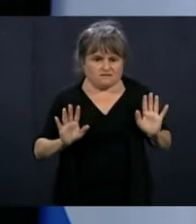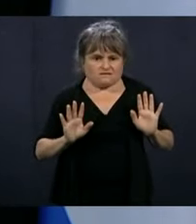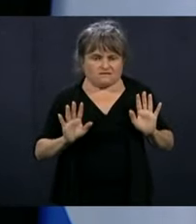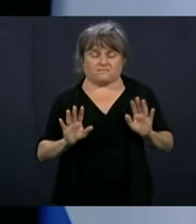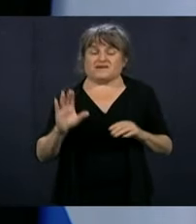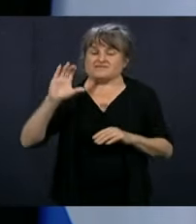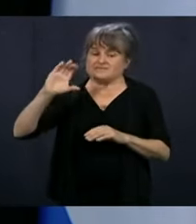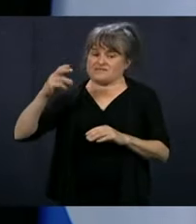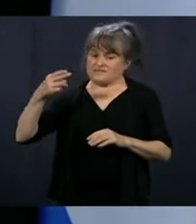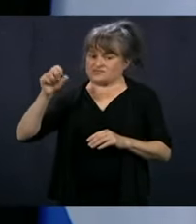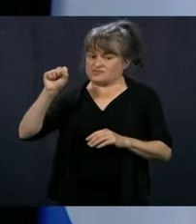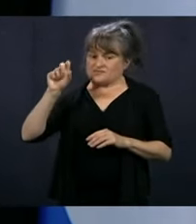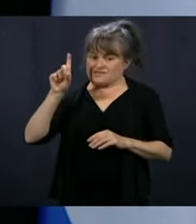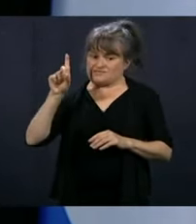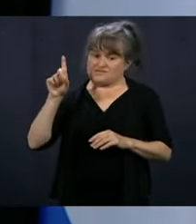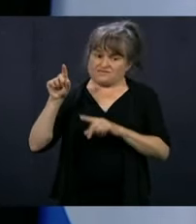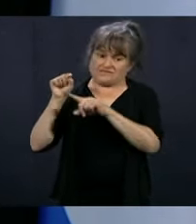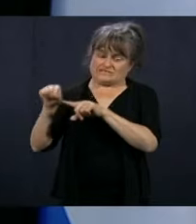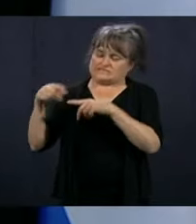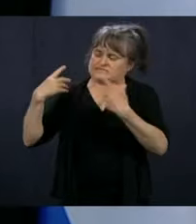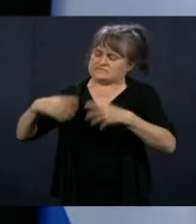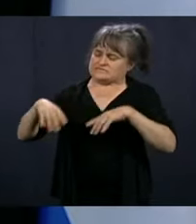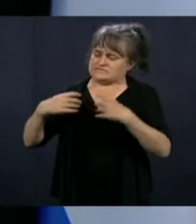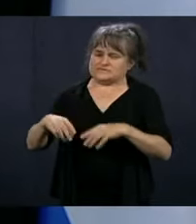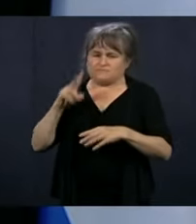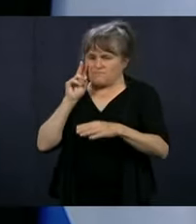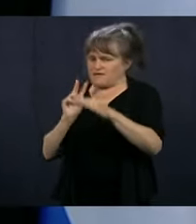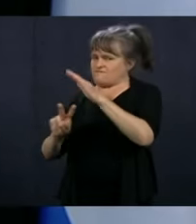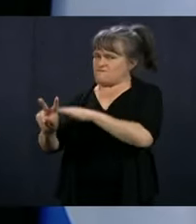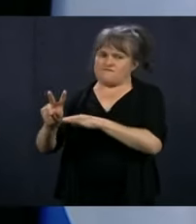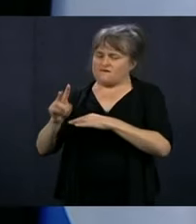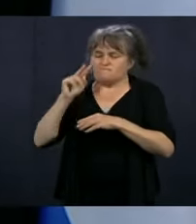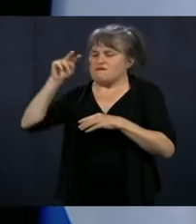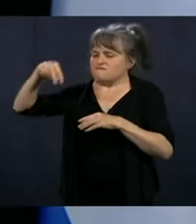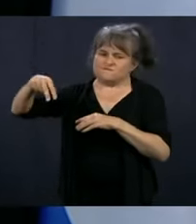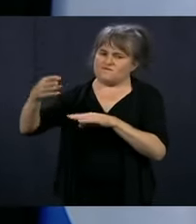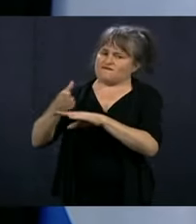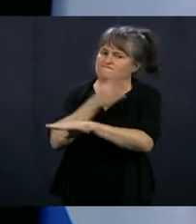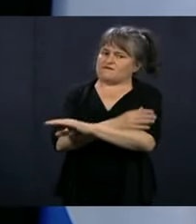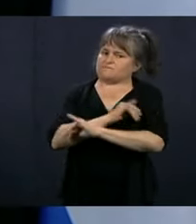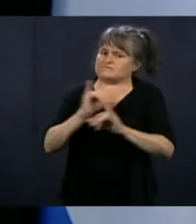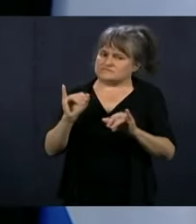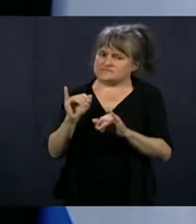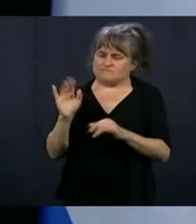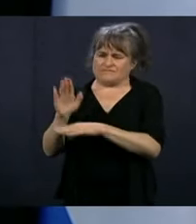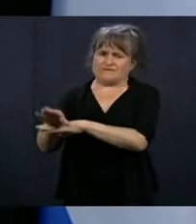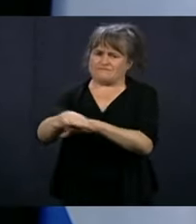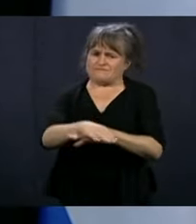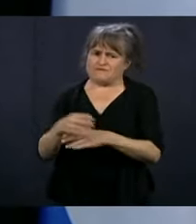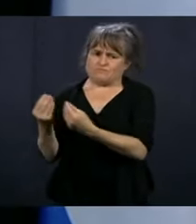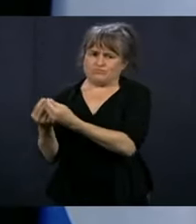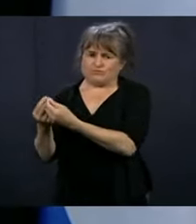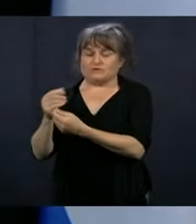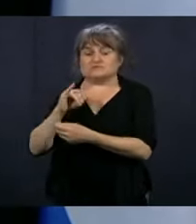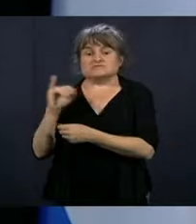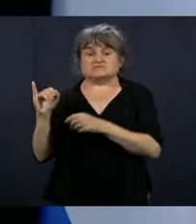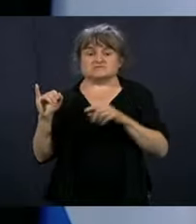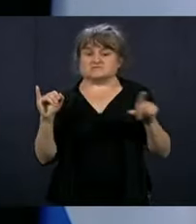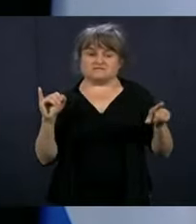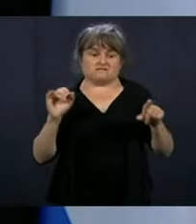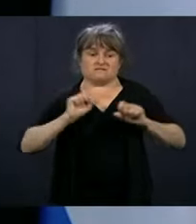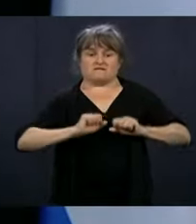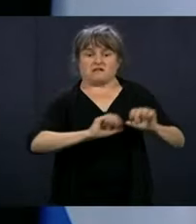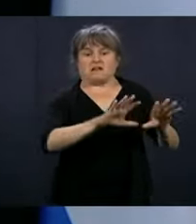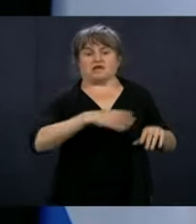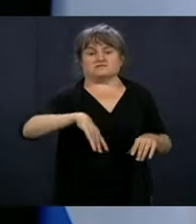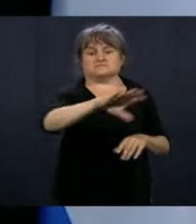major problem in Quebec with our CHSLDs, way too many deaths. But had we not taken the other measures,